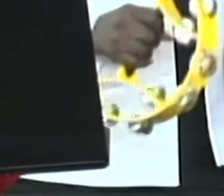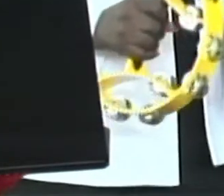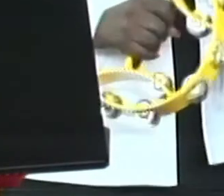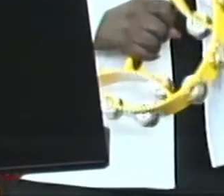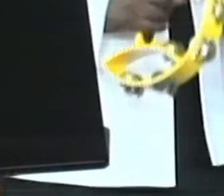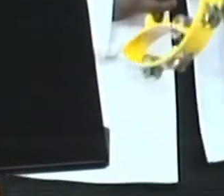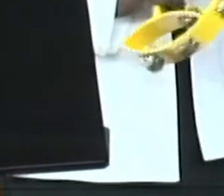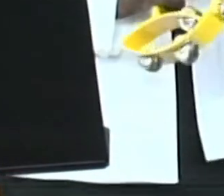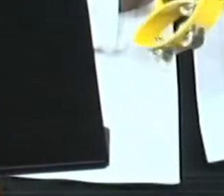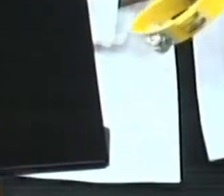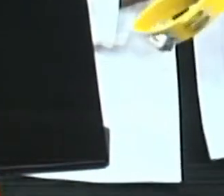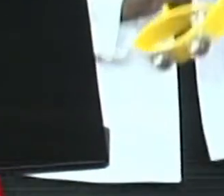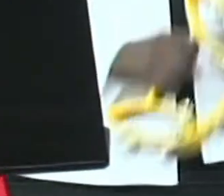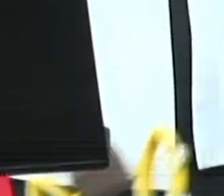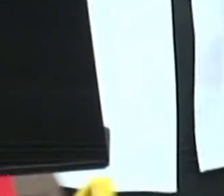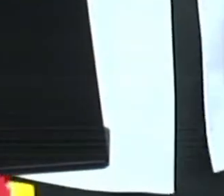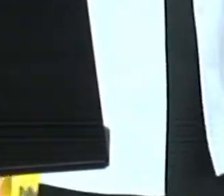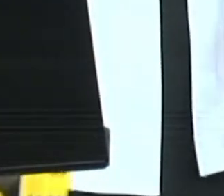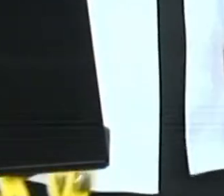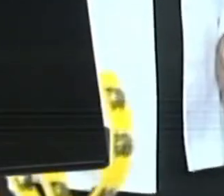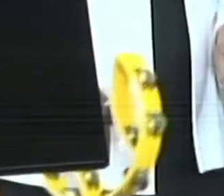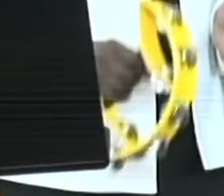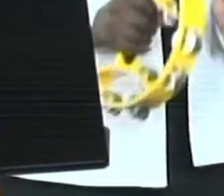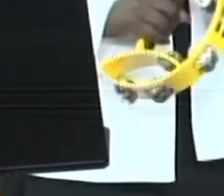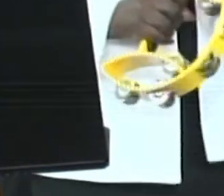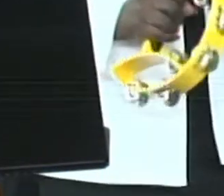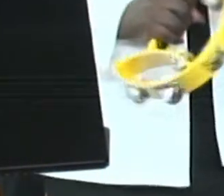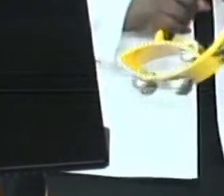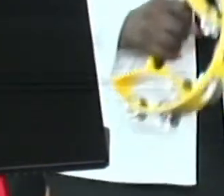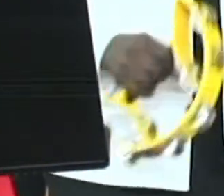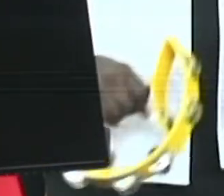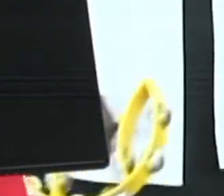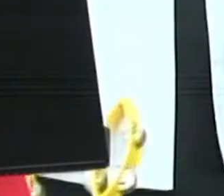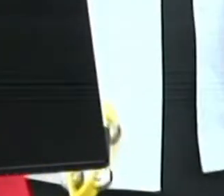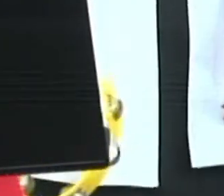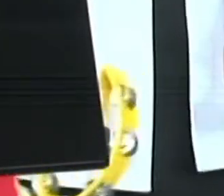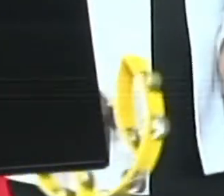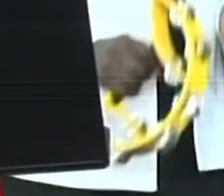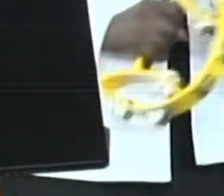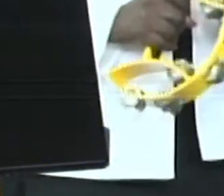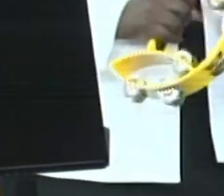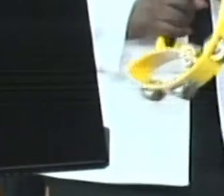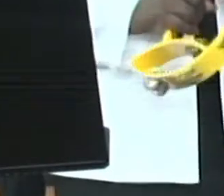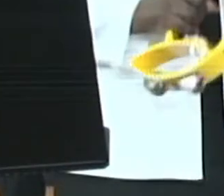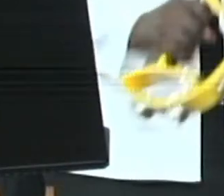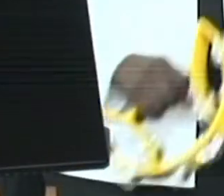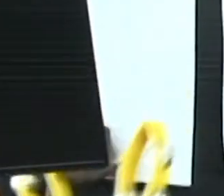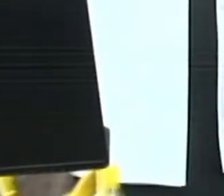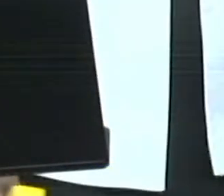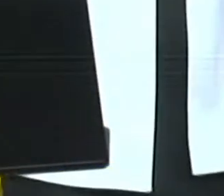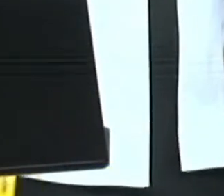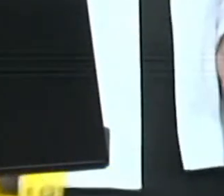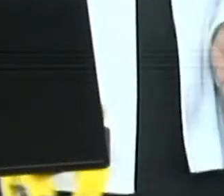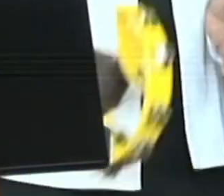our hearts and open our hearts and our eyes so that he may let us see him.